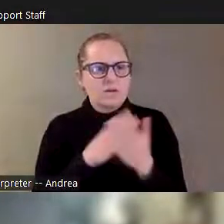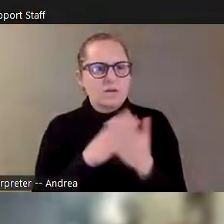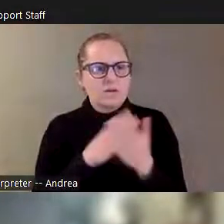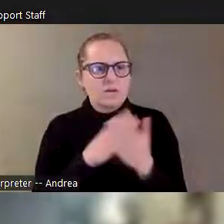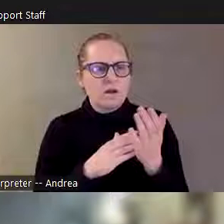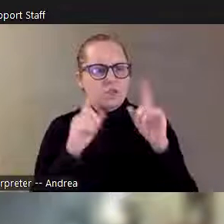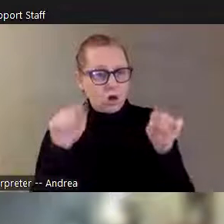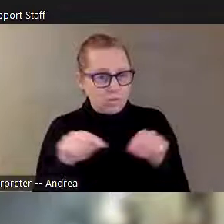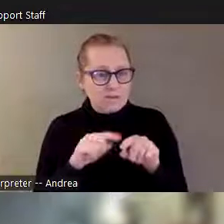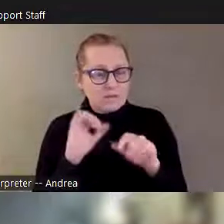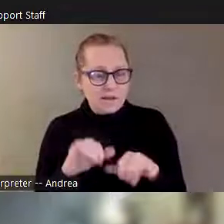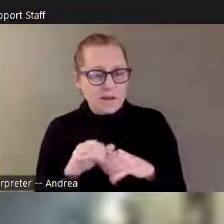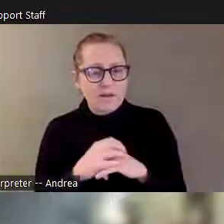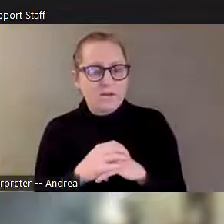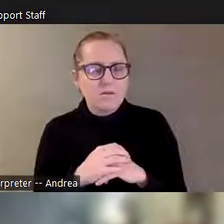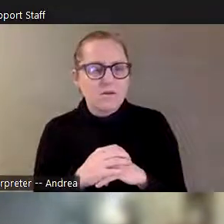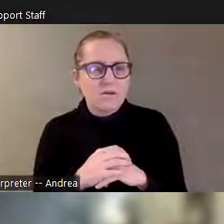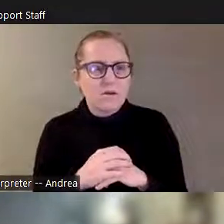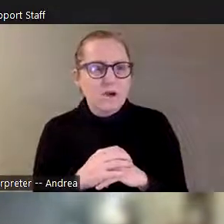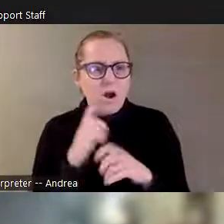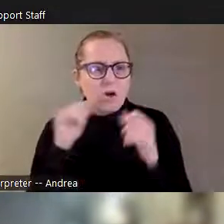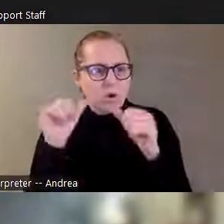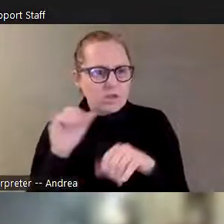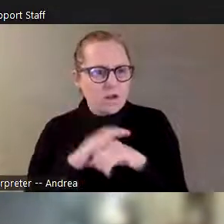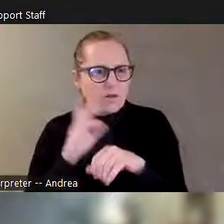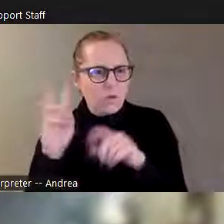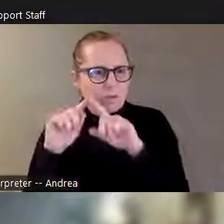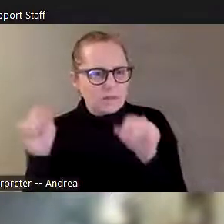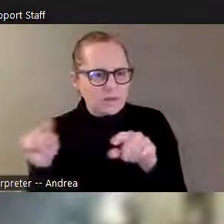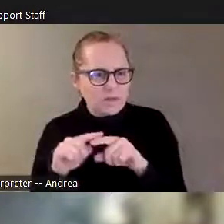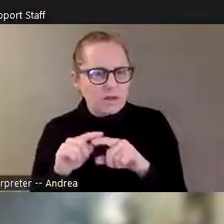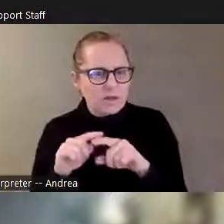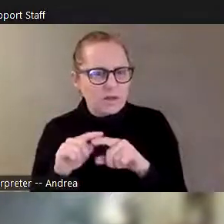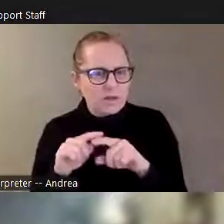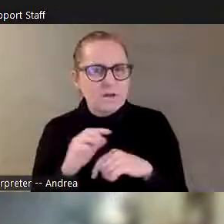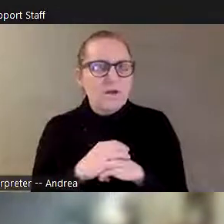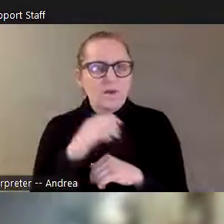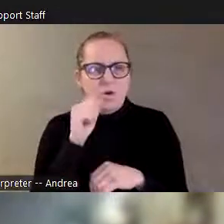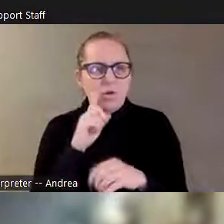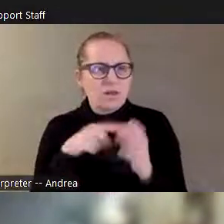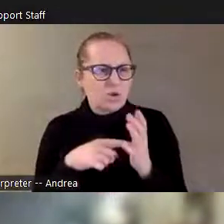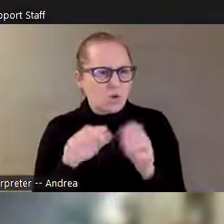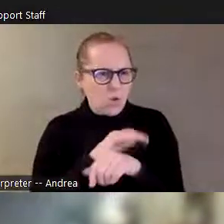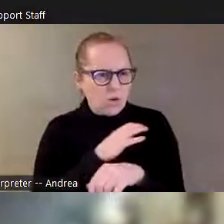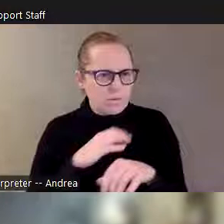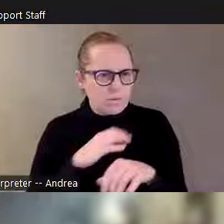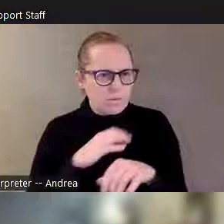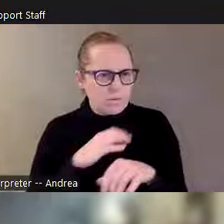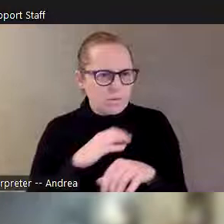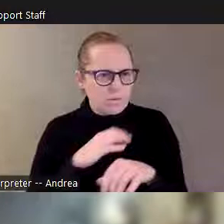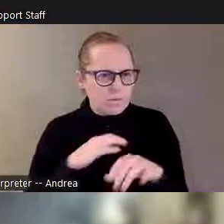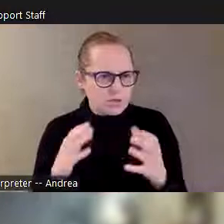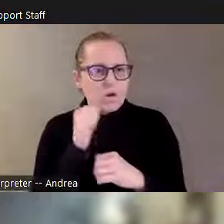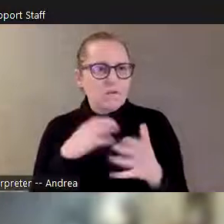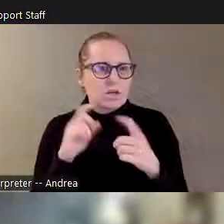that that are posted on the website. They're not reflective of the whole commission because we haven't had a chance to discuss them